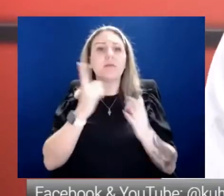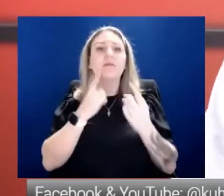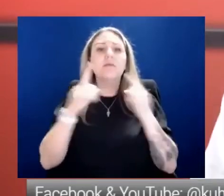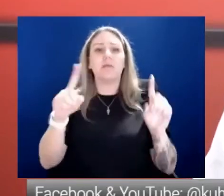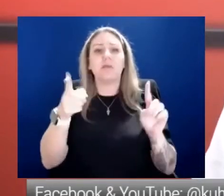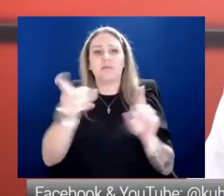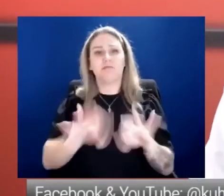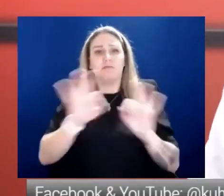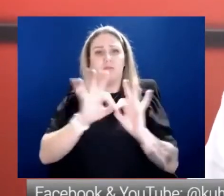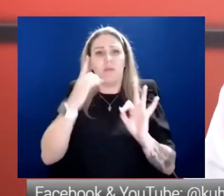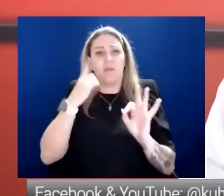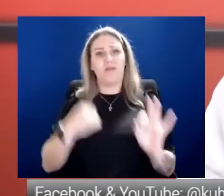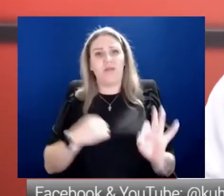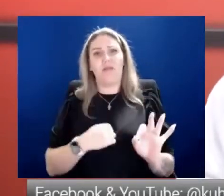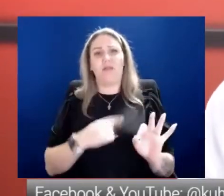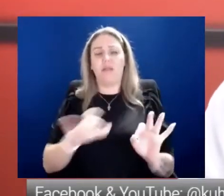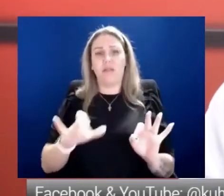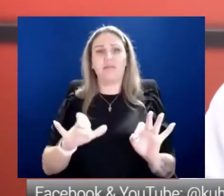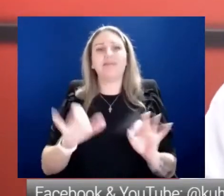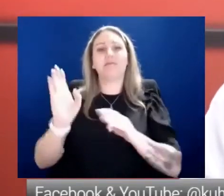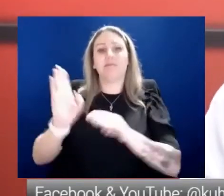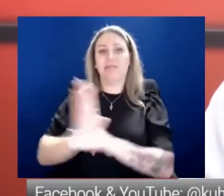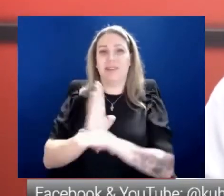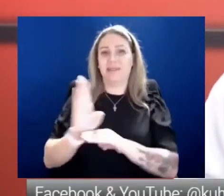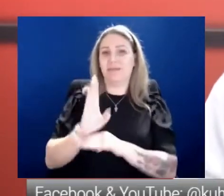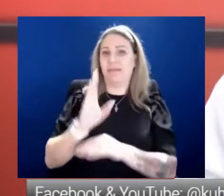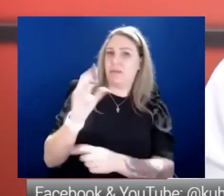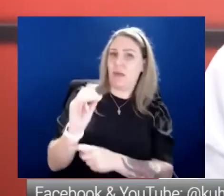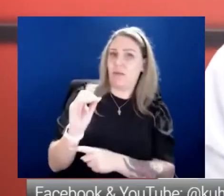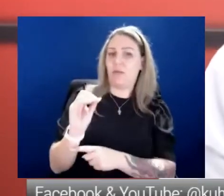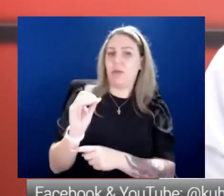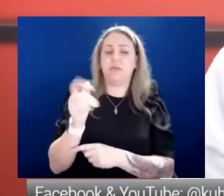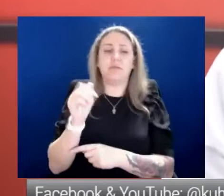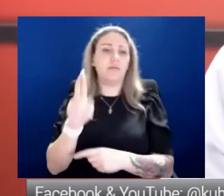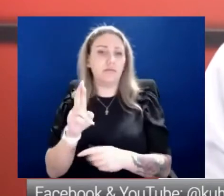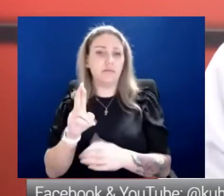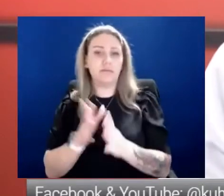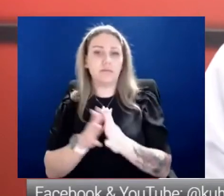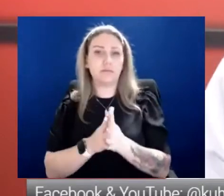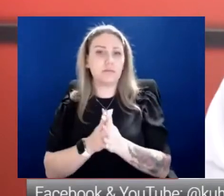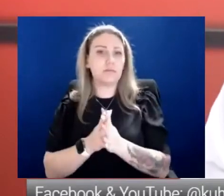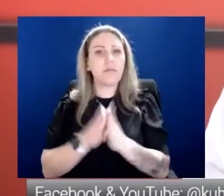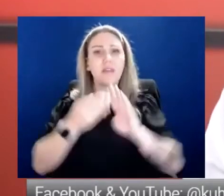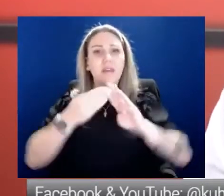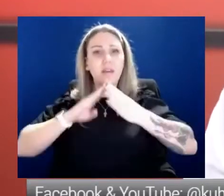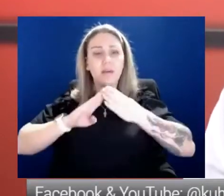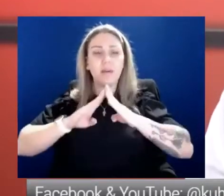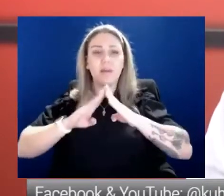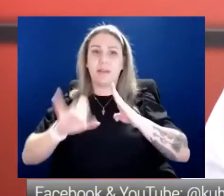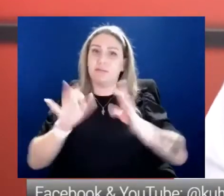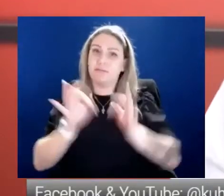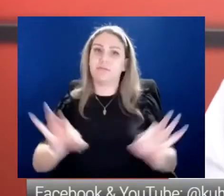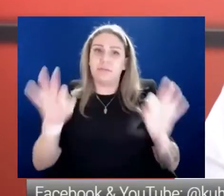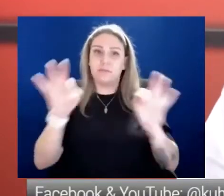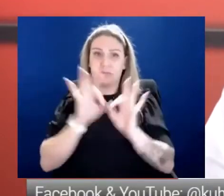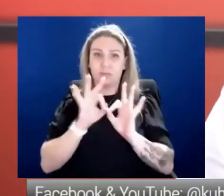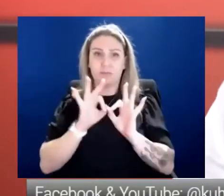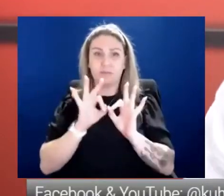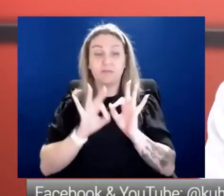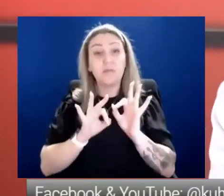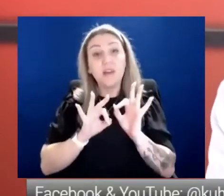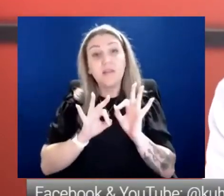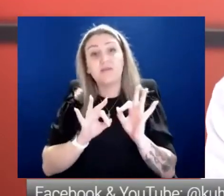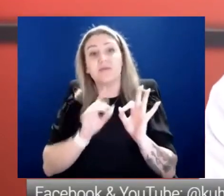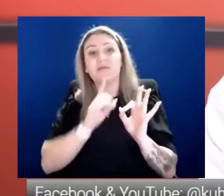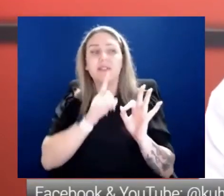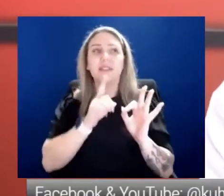that is a company or as a community is huge. So just the fact that it's not that's